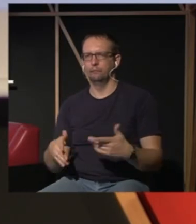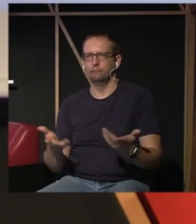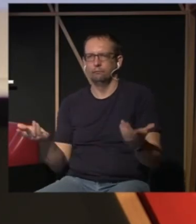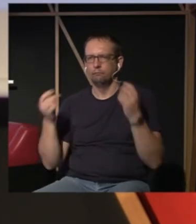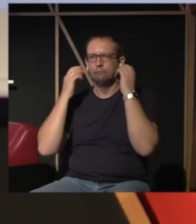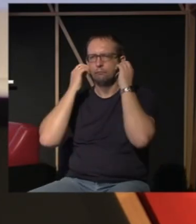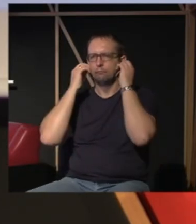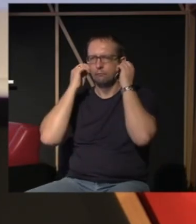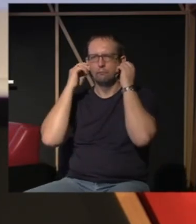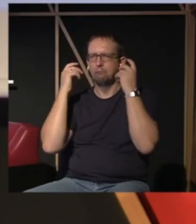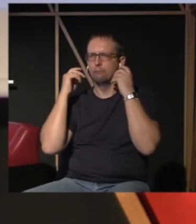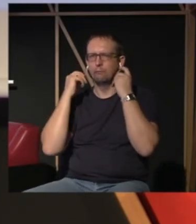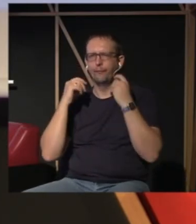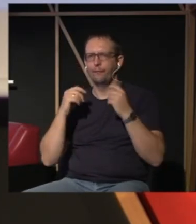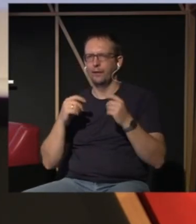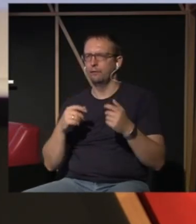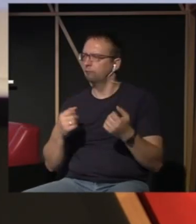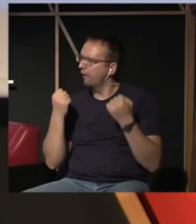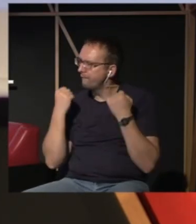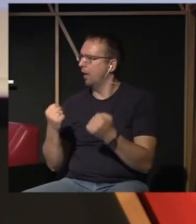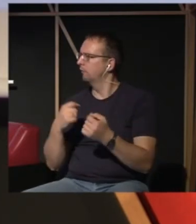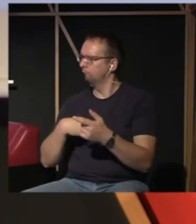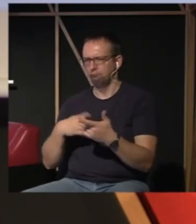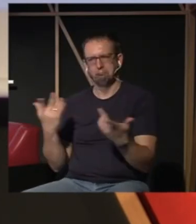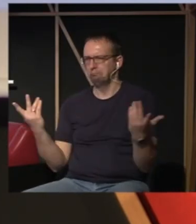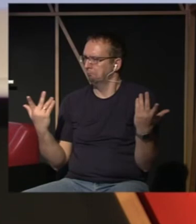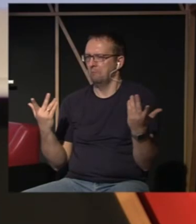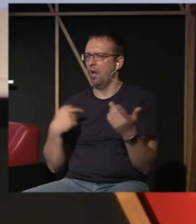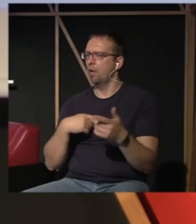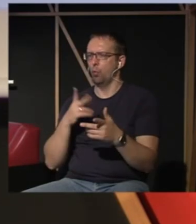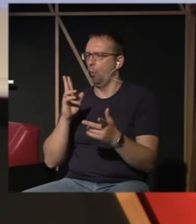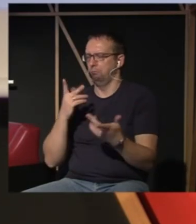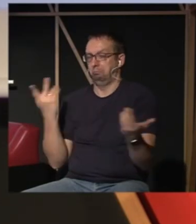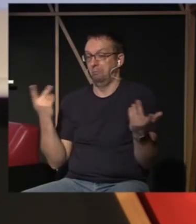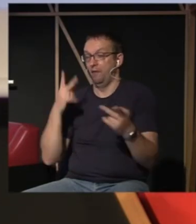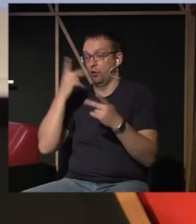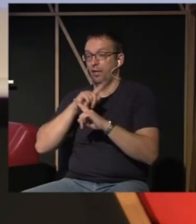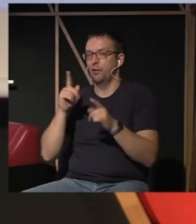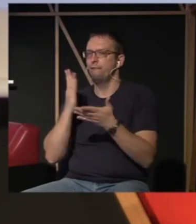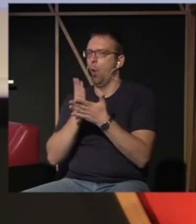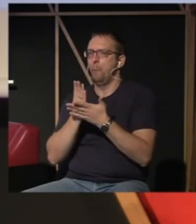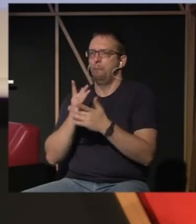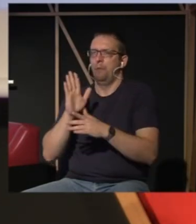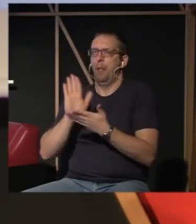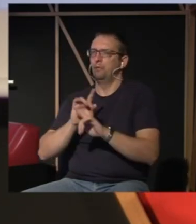The only information that I have was that there was only one guide dog at the World Cup in,